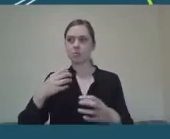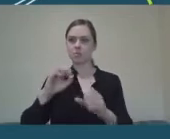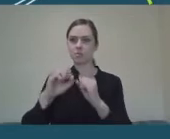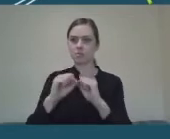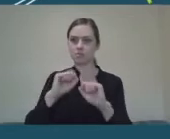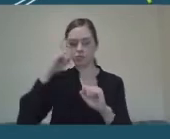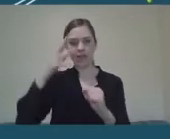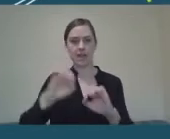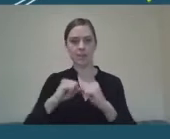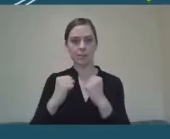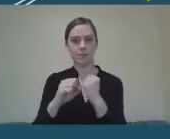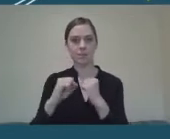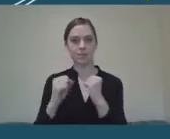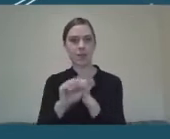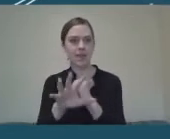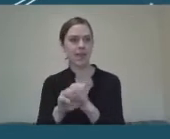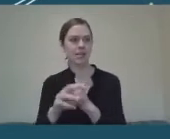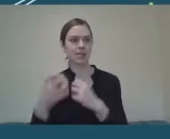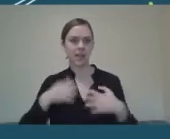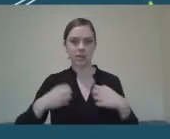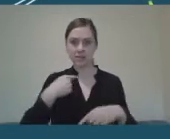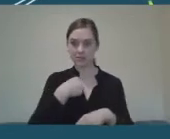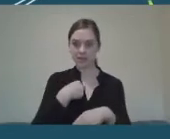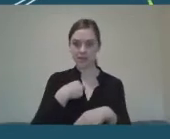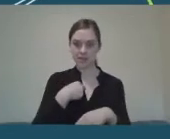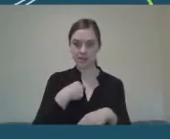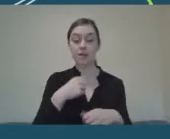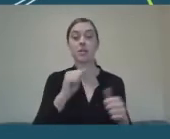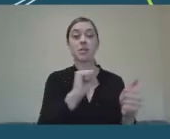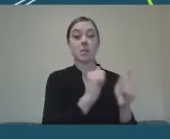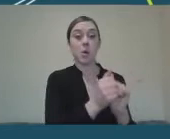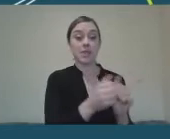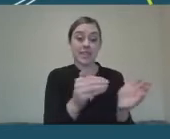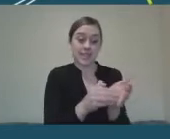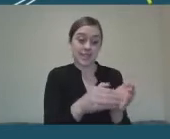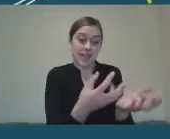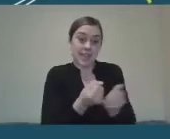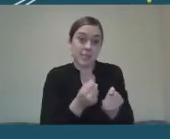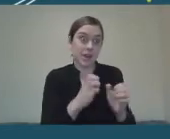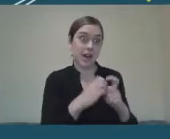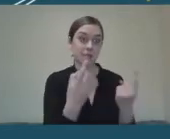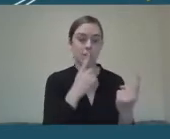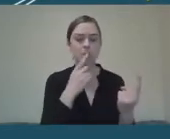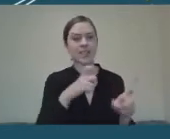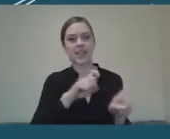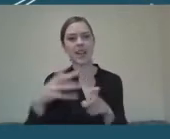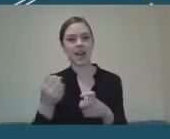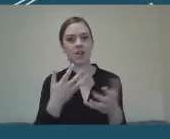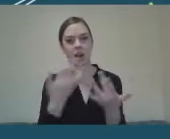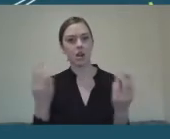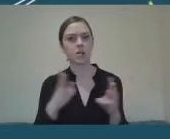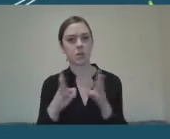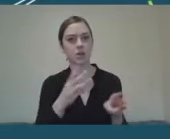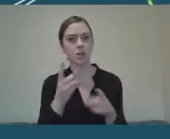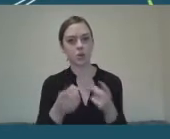is so accepting of anyone, we still have a long way to go, because in my eyes, we haven't finally got there yet in